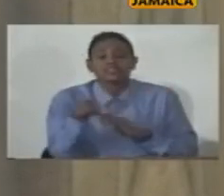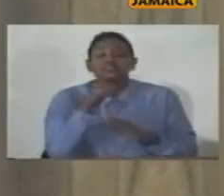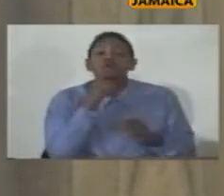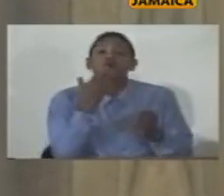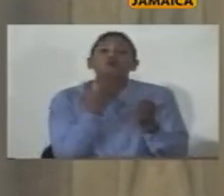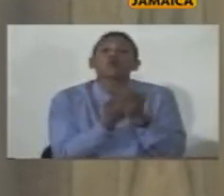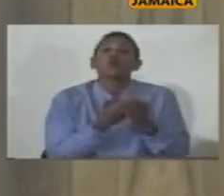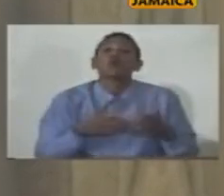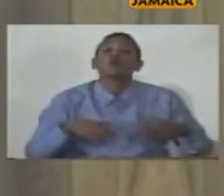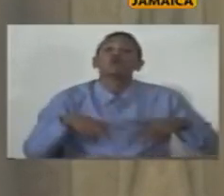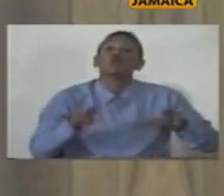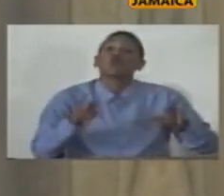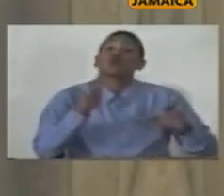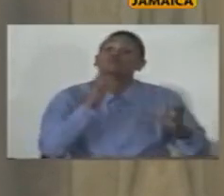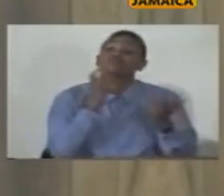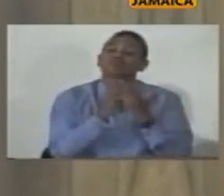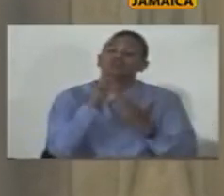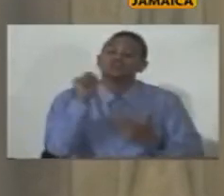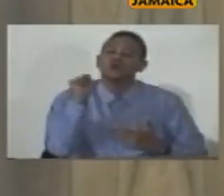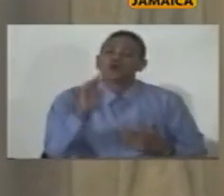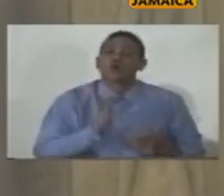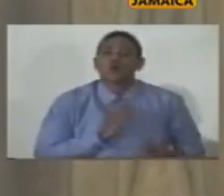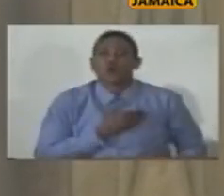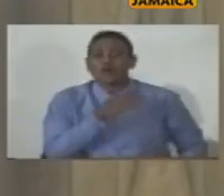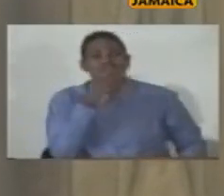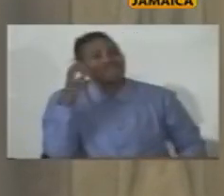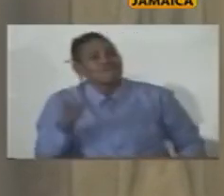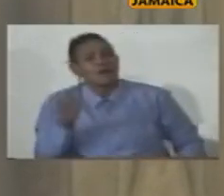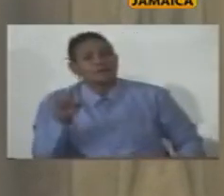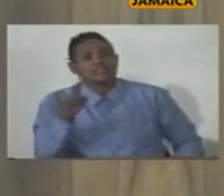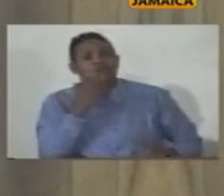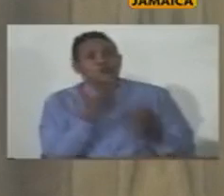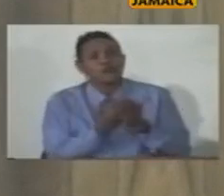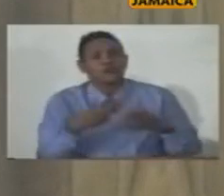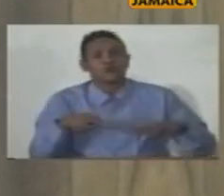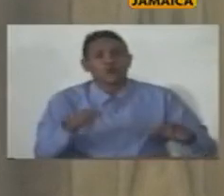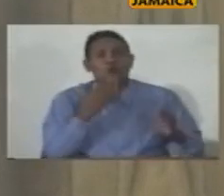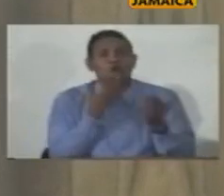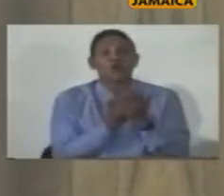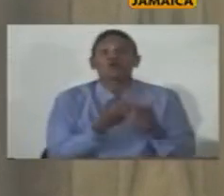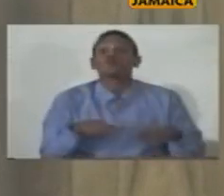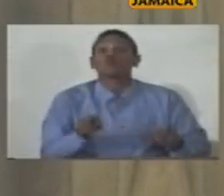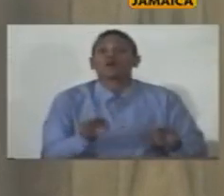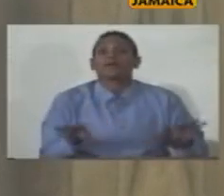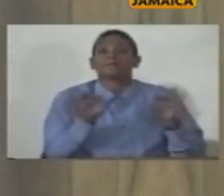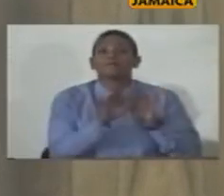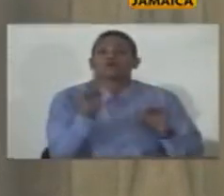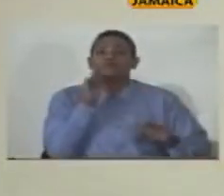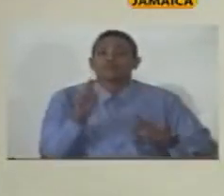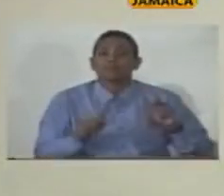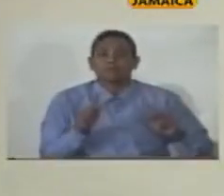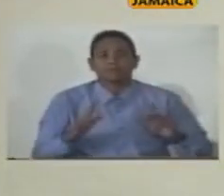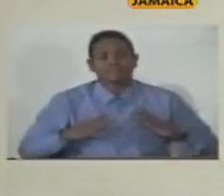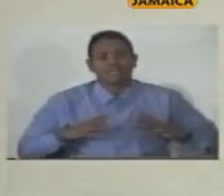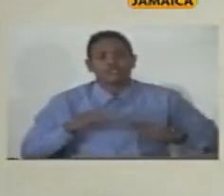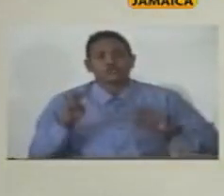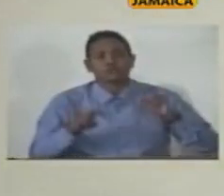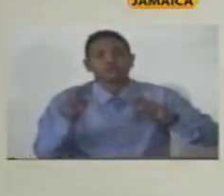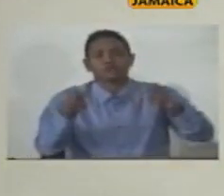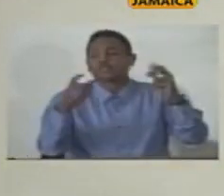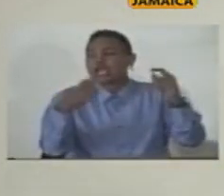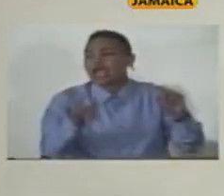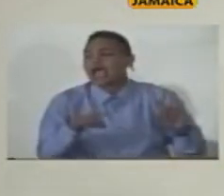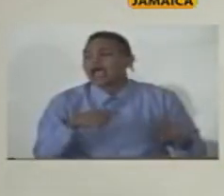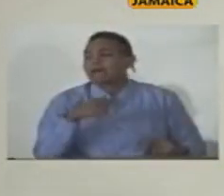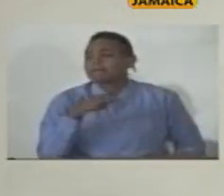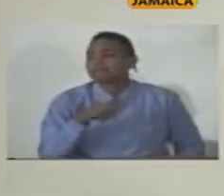us all. Our farmers need good roads, and good roads are critical for tourism development. Isaiah